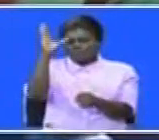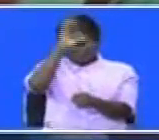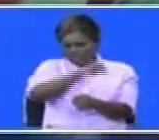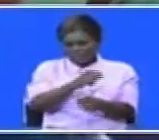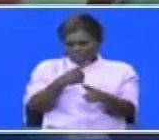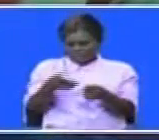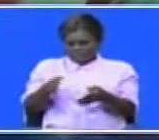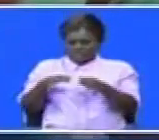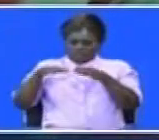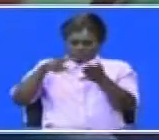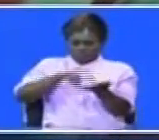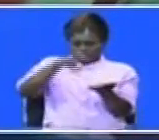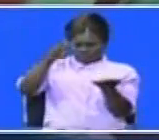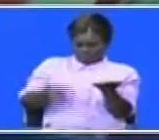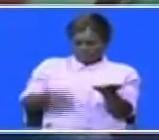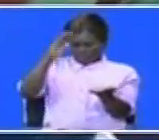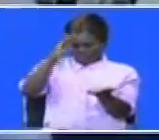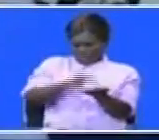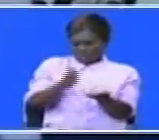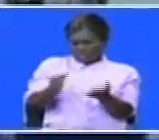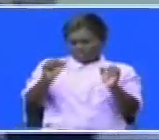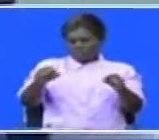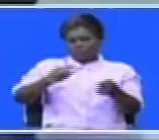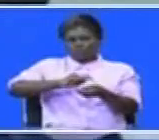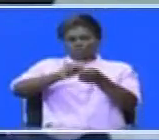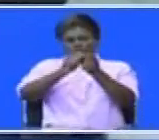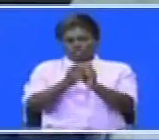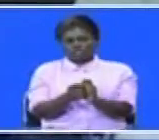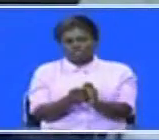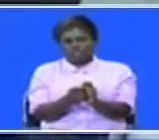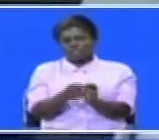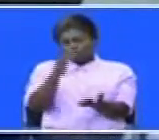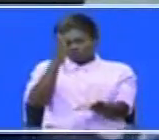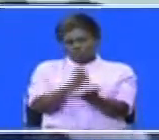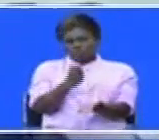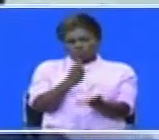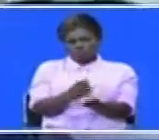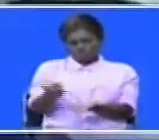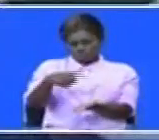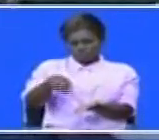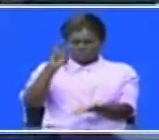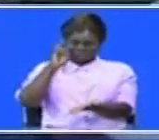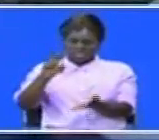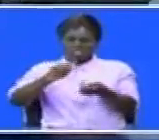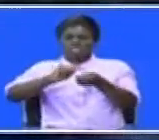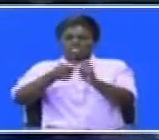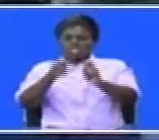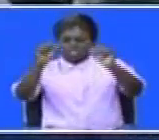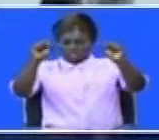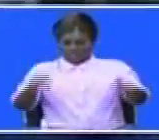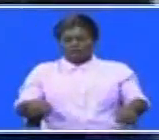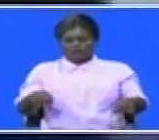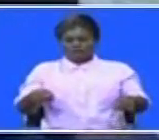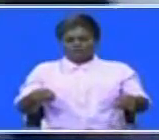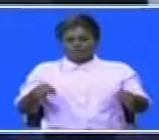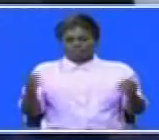the skydiving cabinet secretary believes the tide could be turning. Well, definitely we are going to see an upward trend. I'm